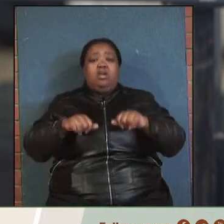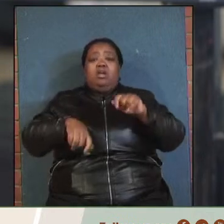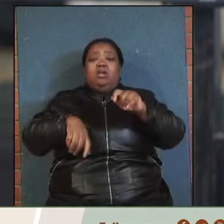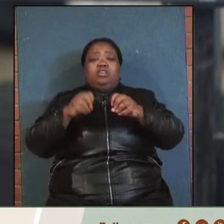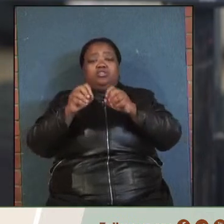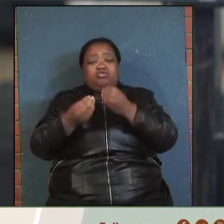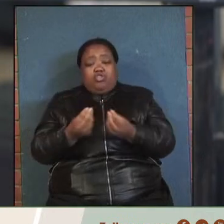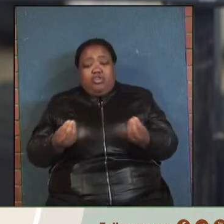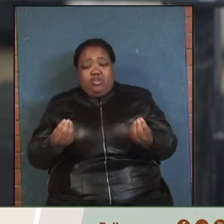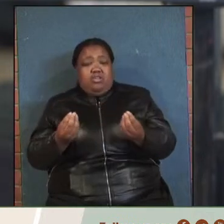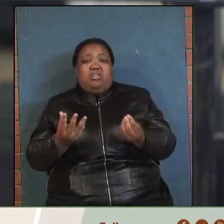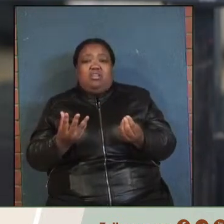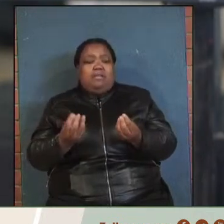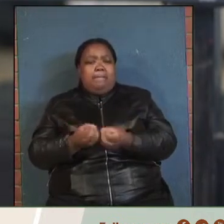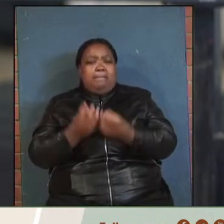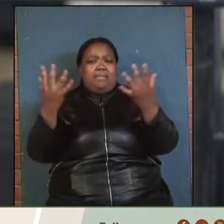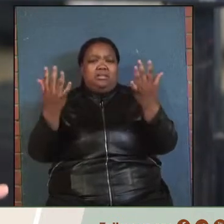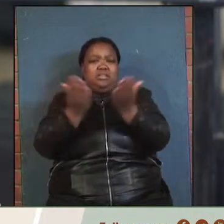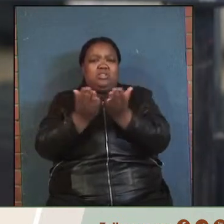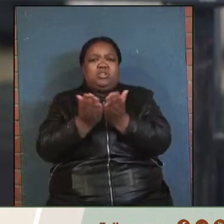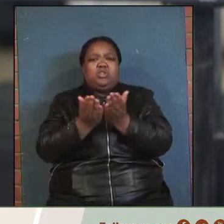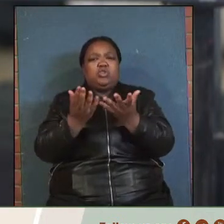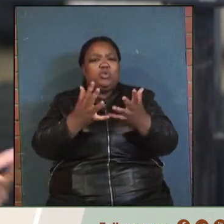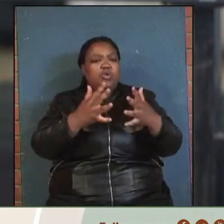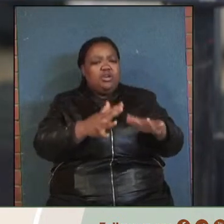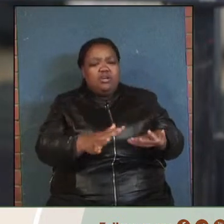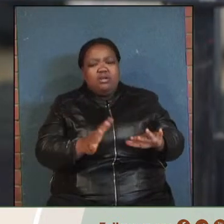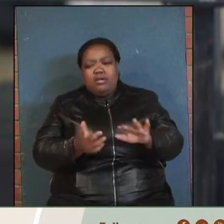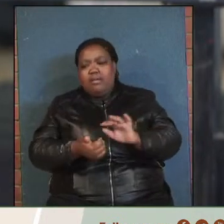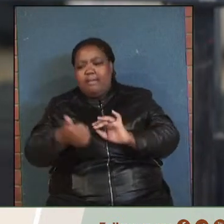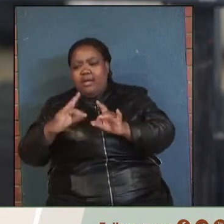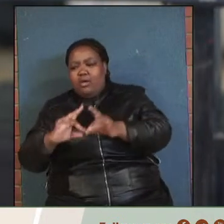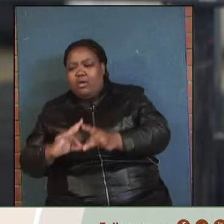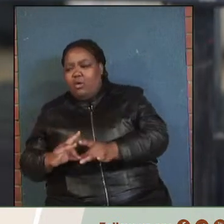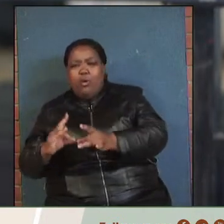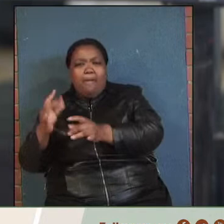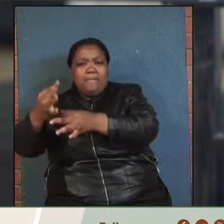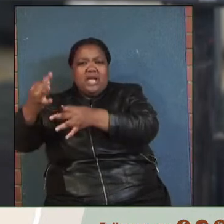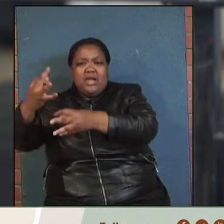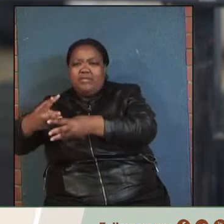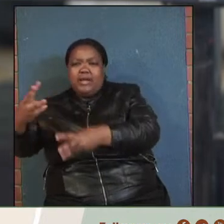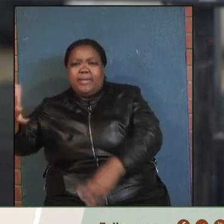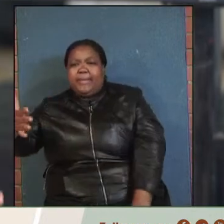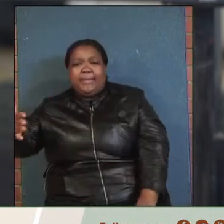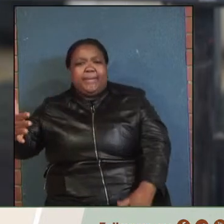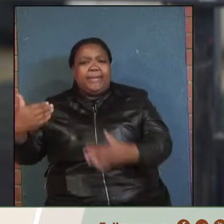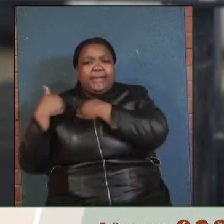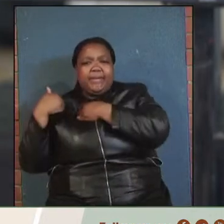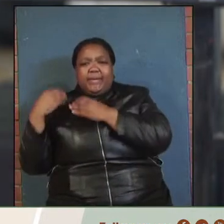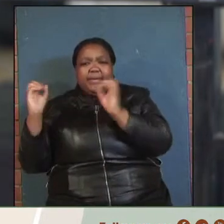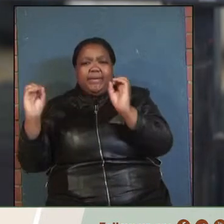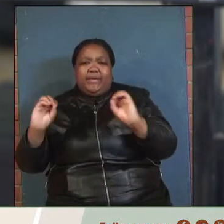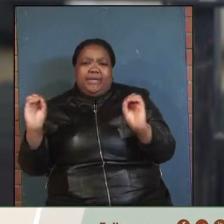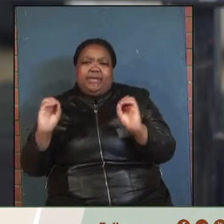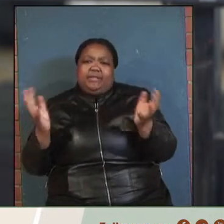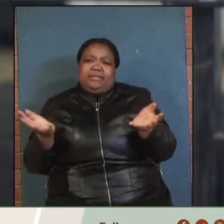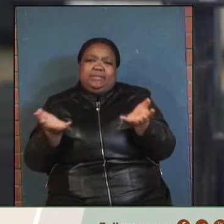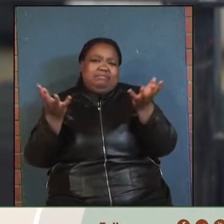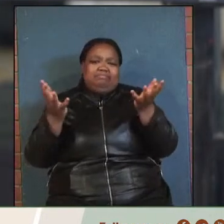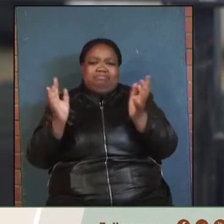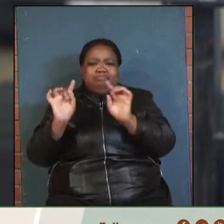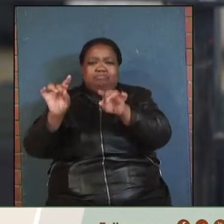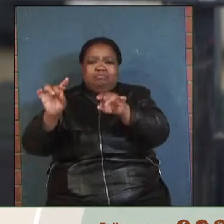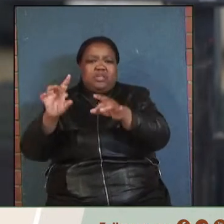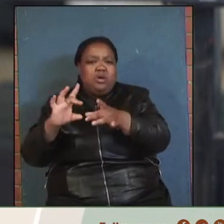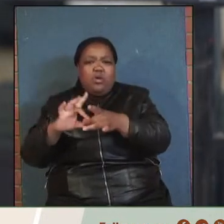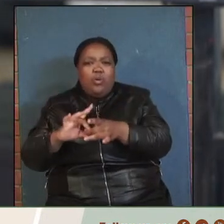have a home where there's no parents, and a home with no parents is a home with no safety. They go to a home with no nutritional structure. They go to a home